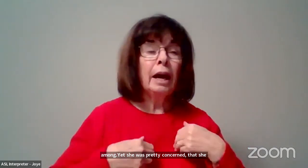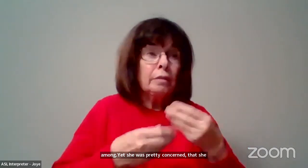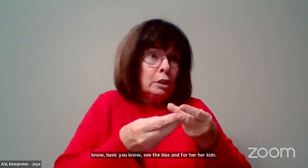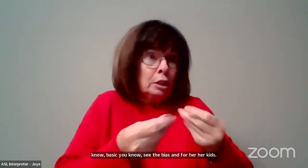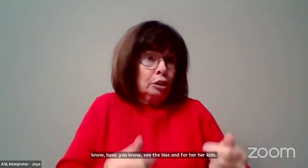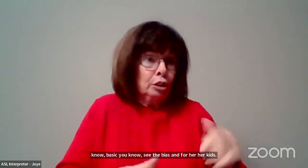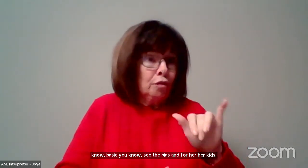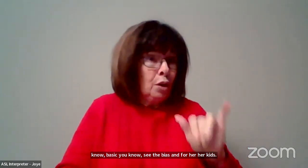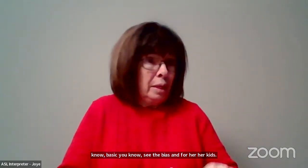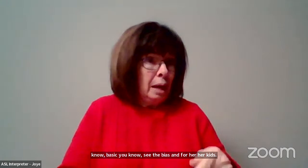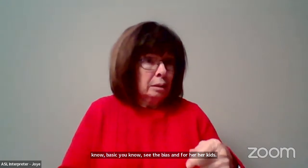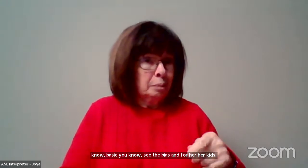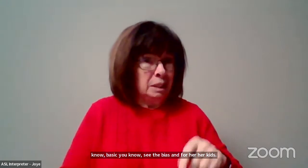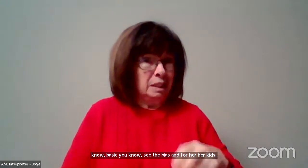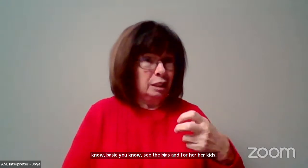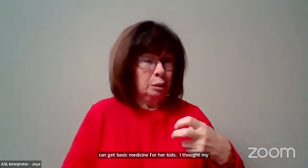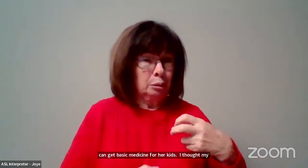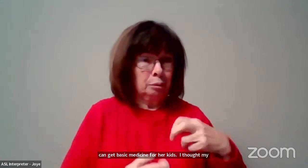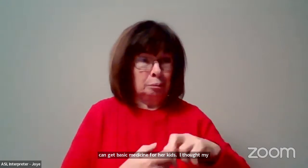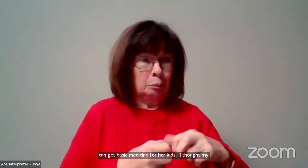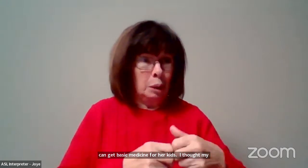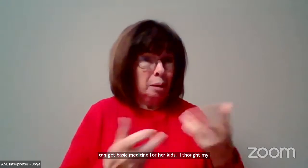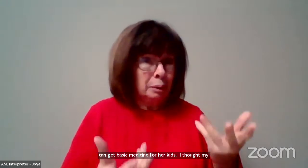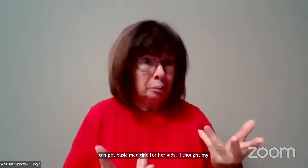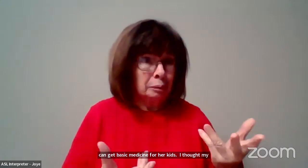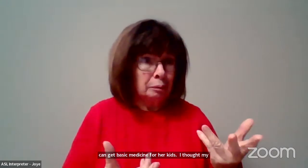issue, please jump in.